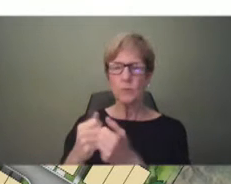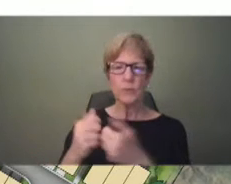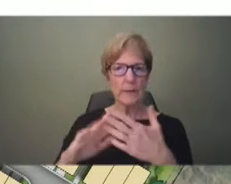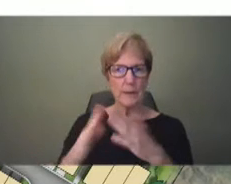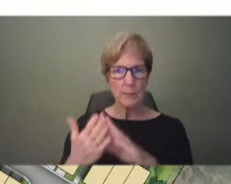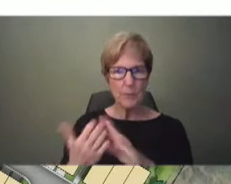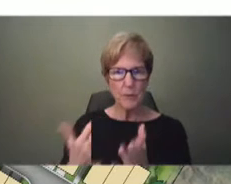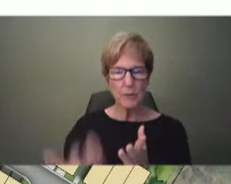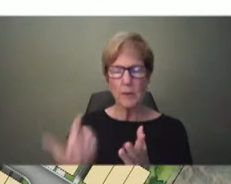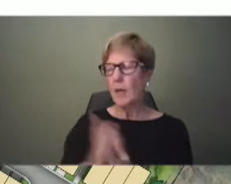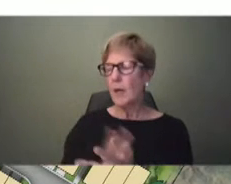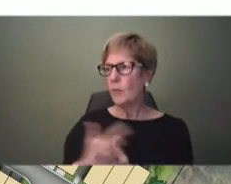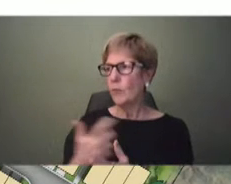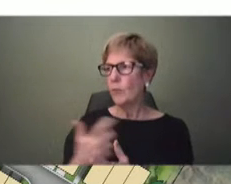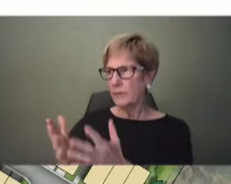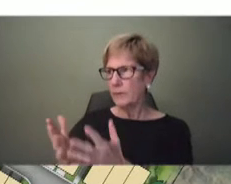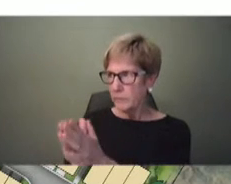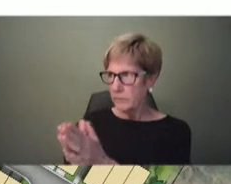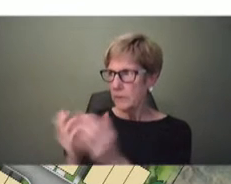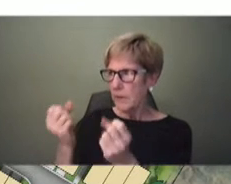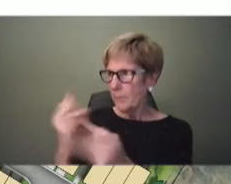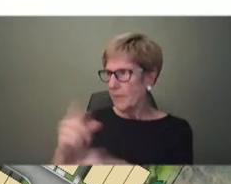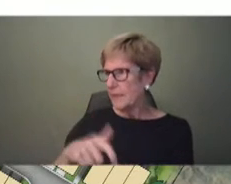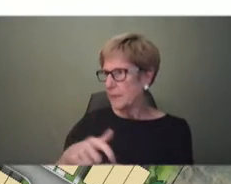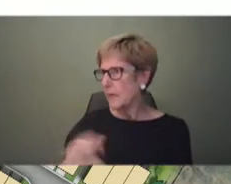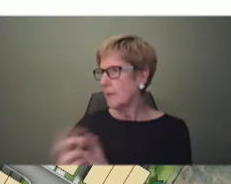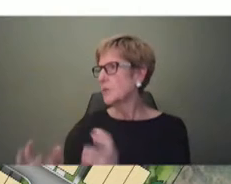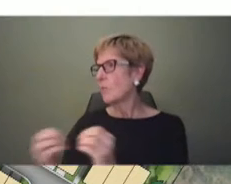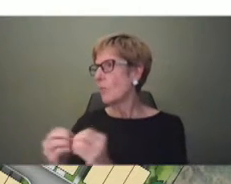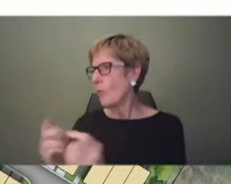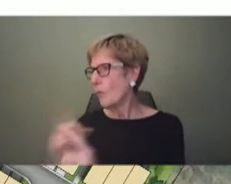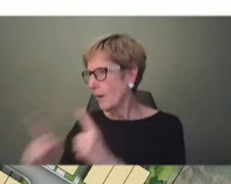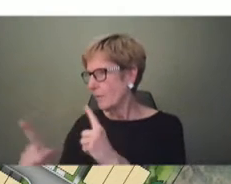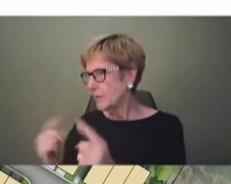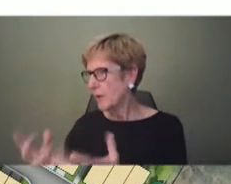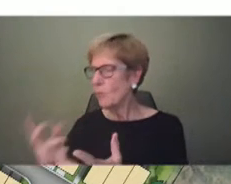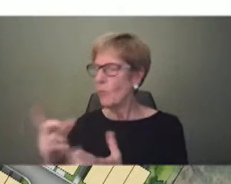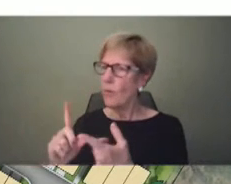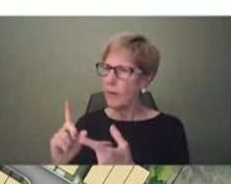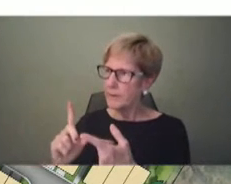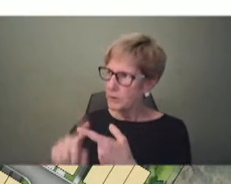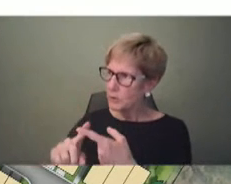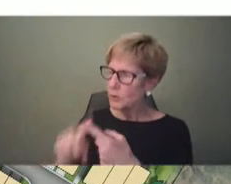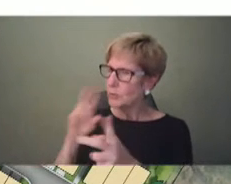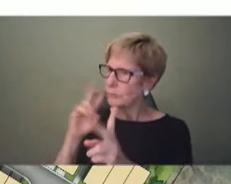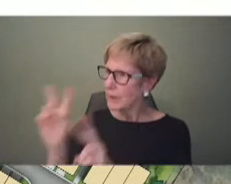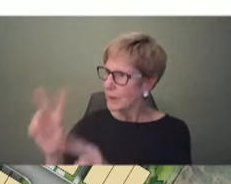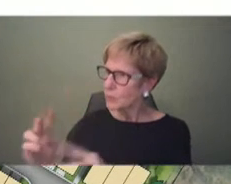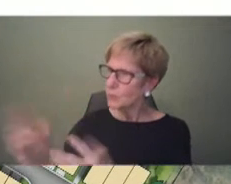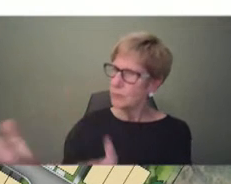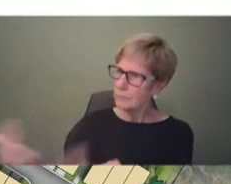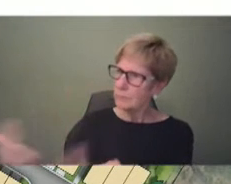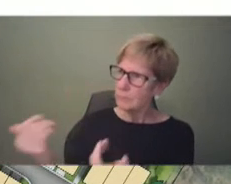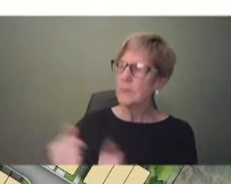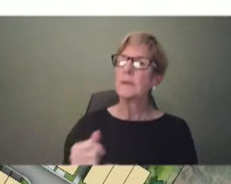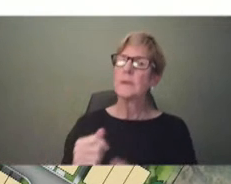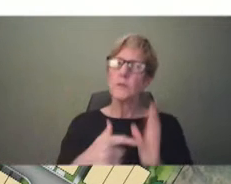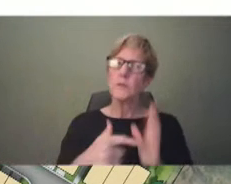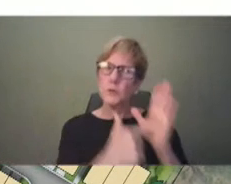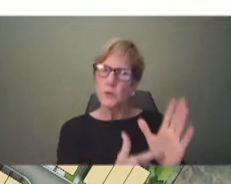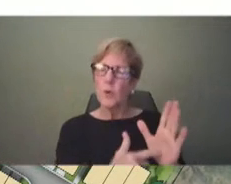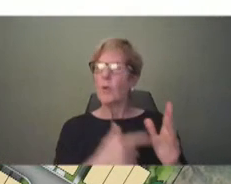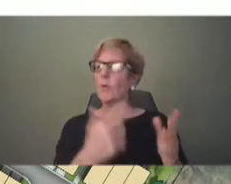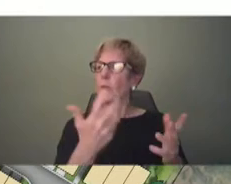many times to to have additional conversations we wanted to tour the community uh around some of the projects that we we've